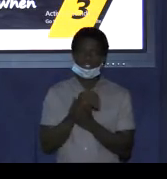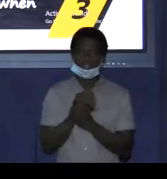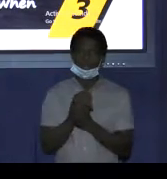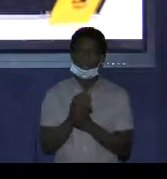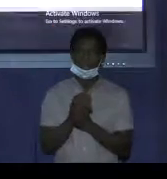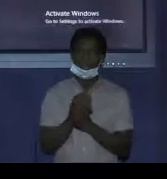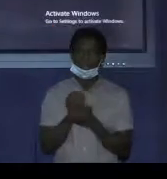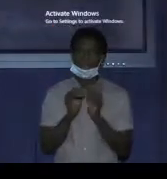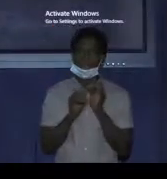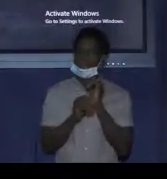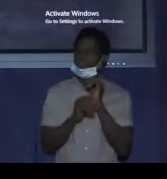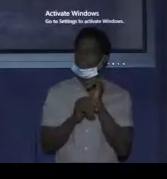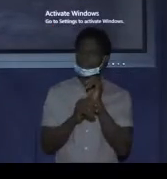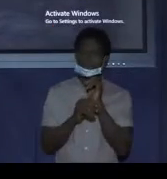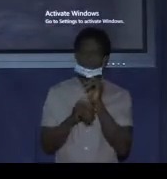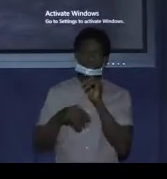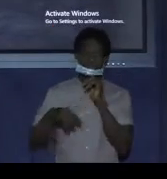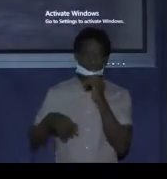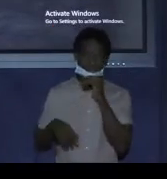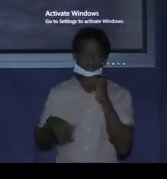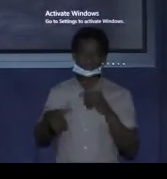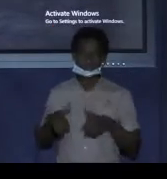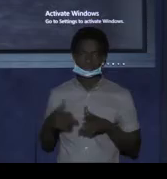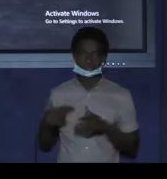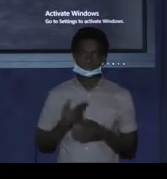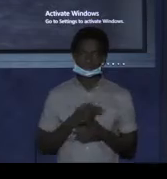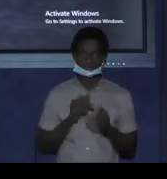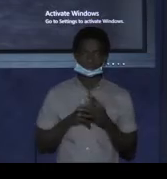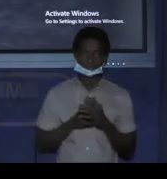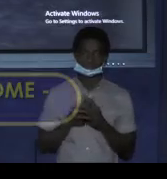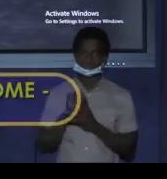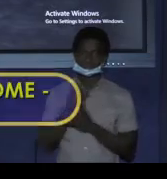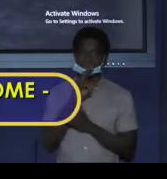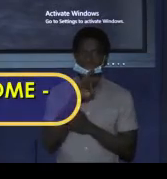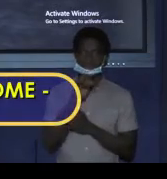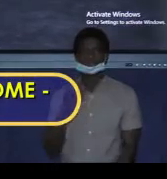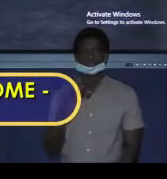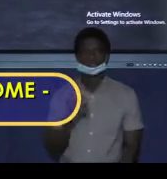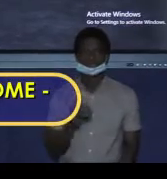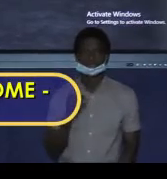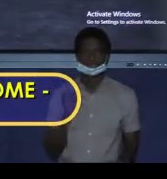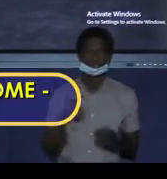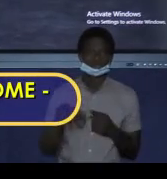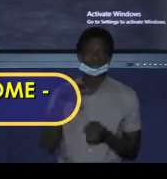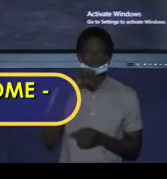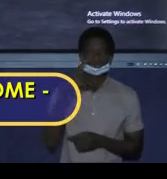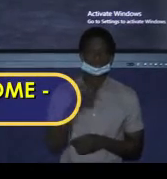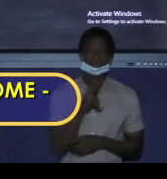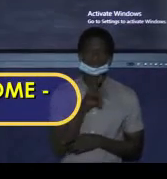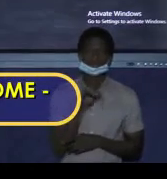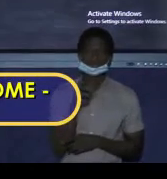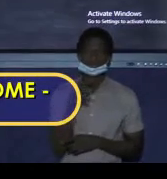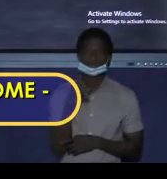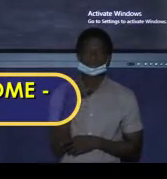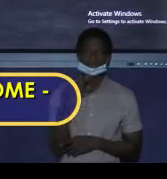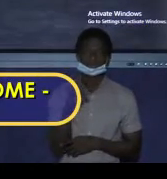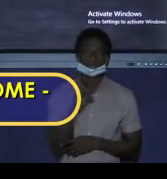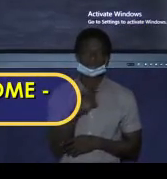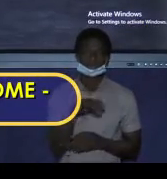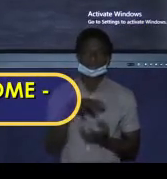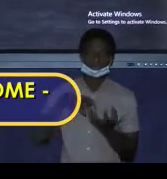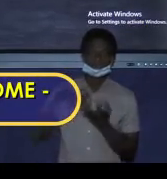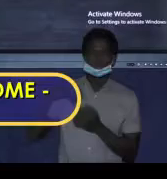so, let us begin with the volume of sphere. And so, to find the volume of a